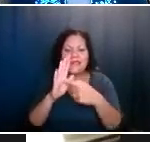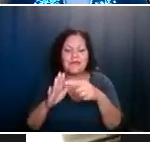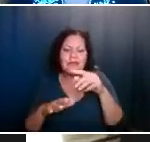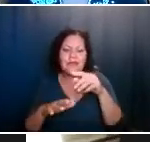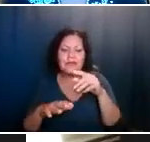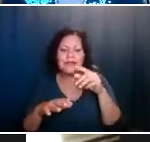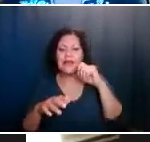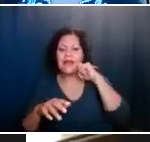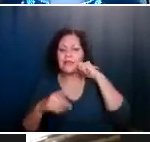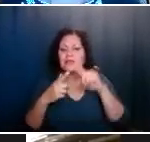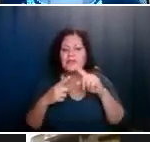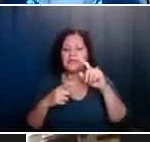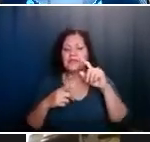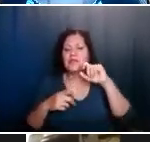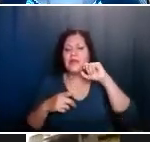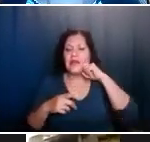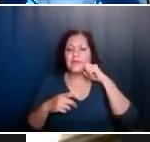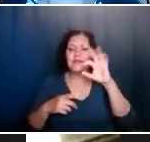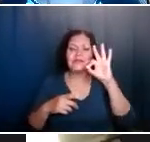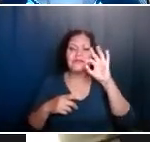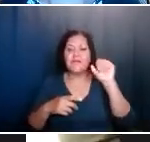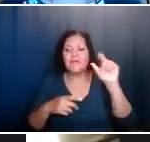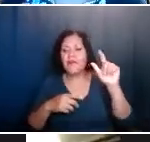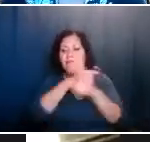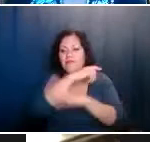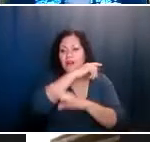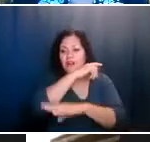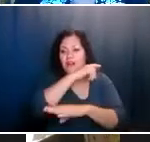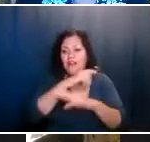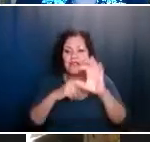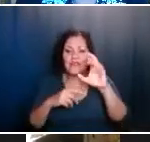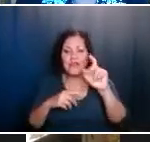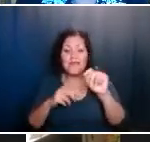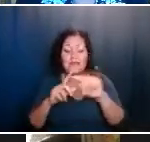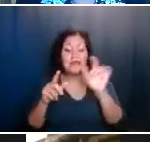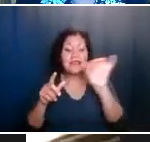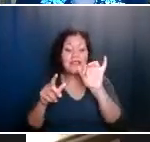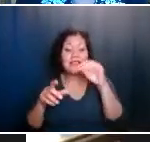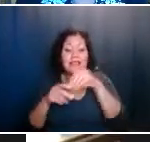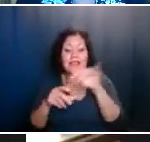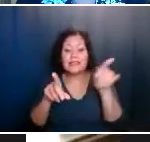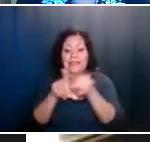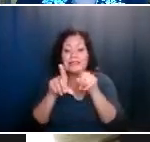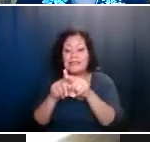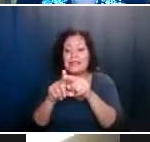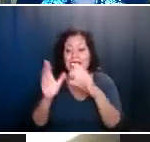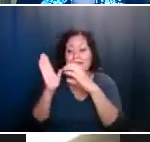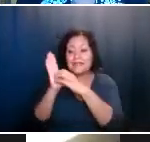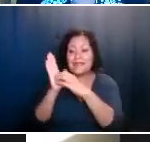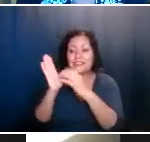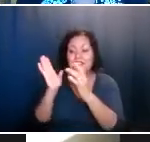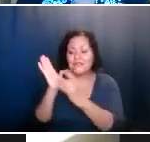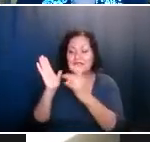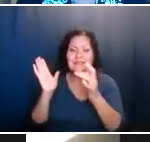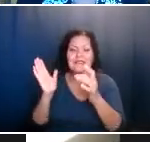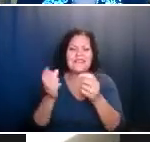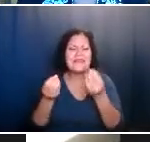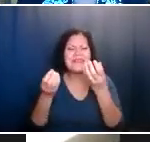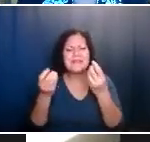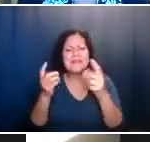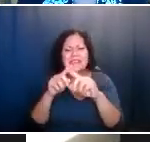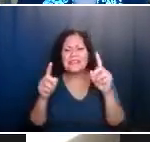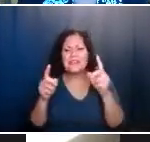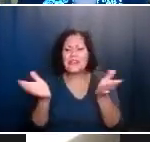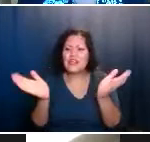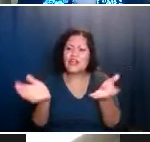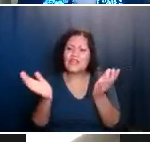engage in that. But also within this section are a lot of just different conversations that people are having on